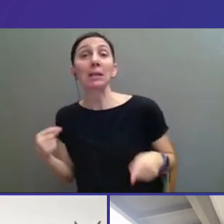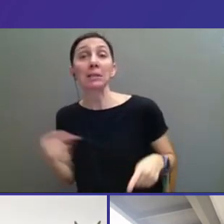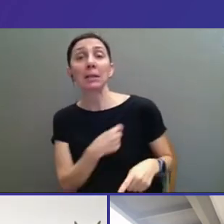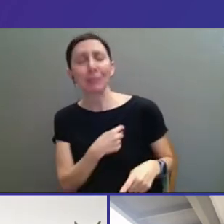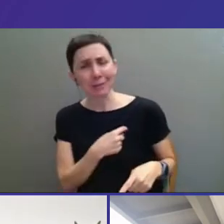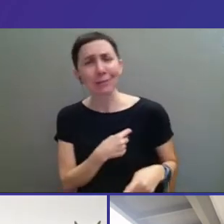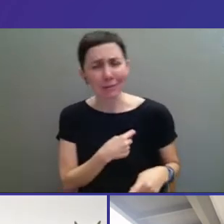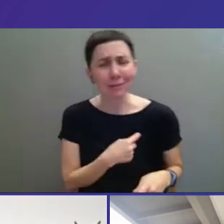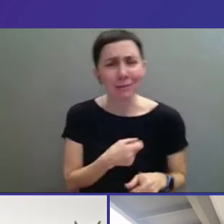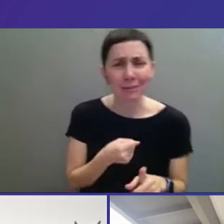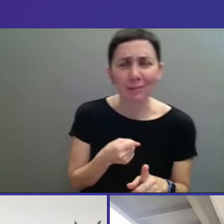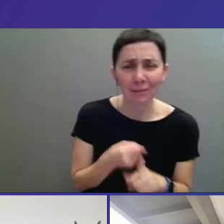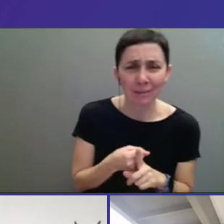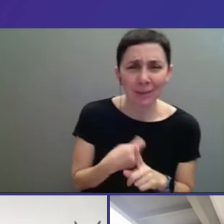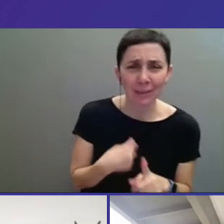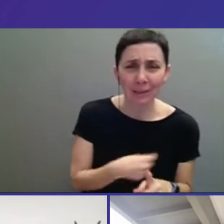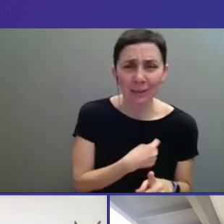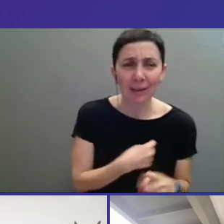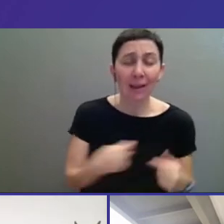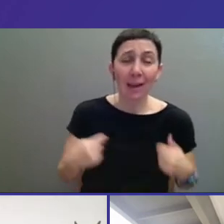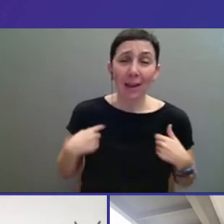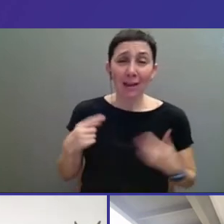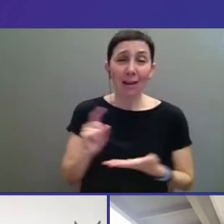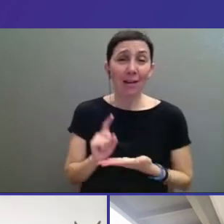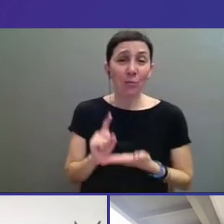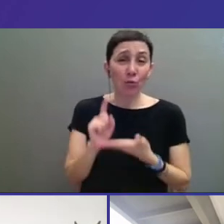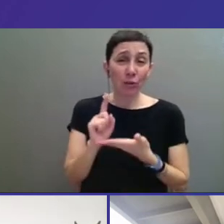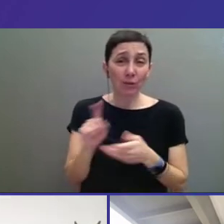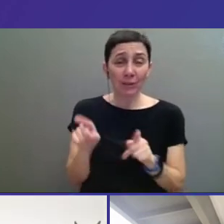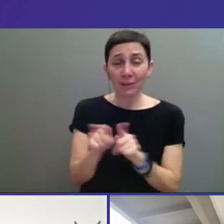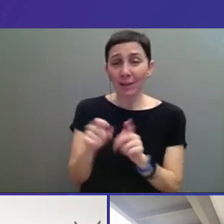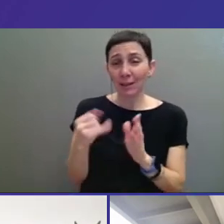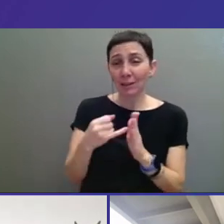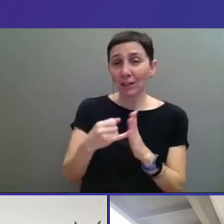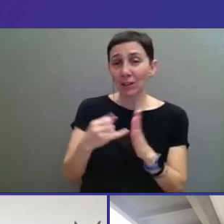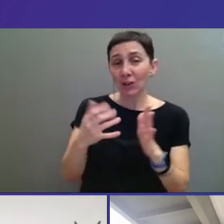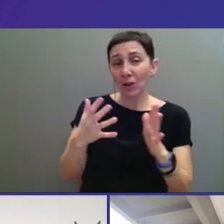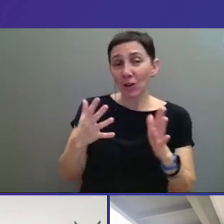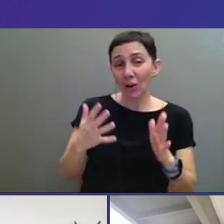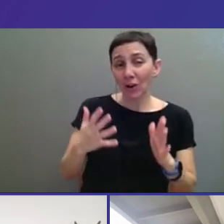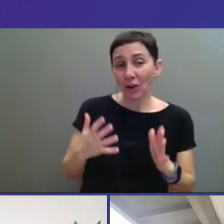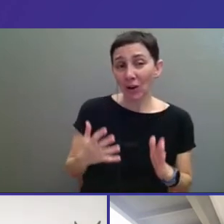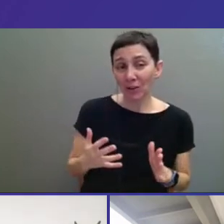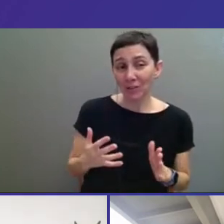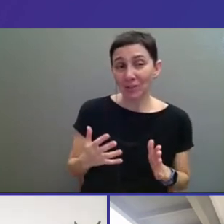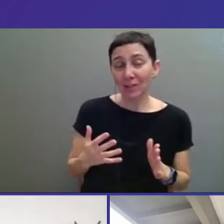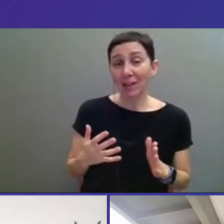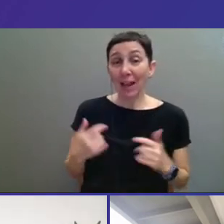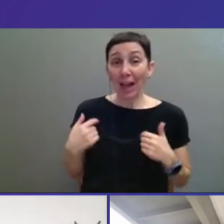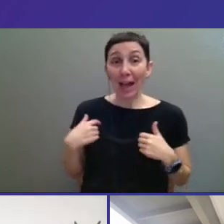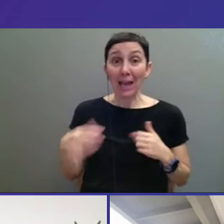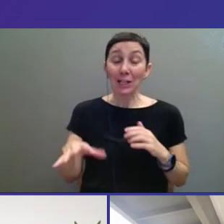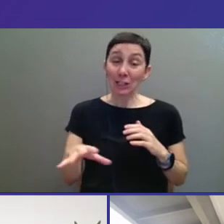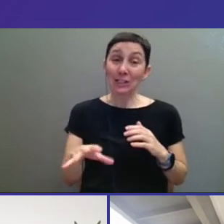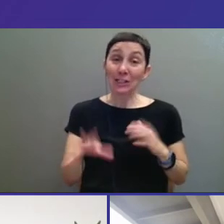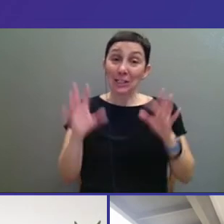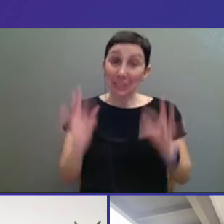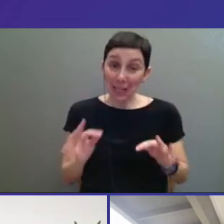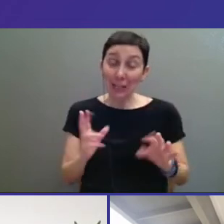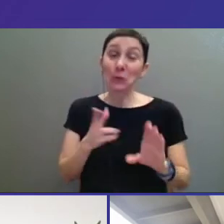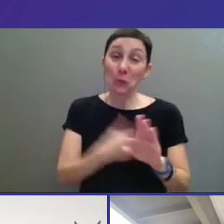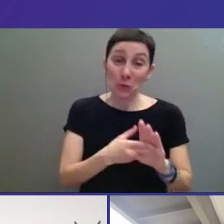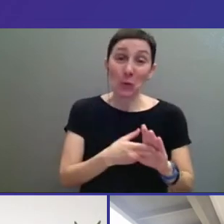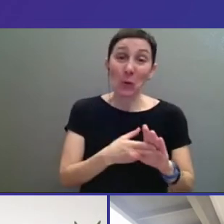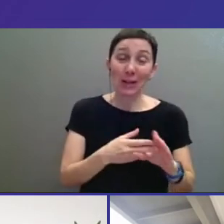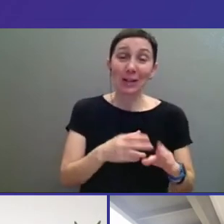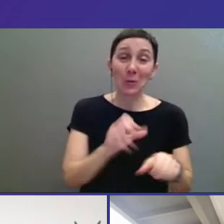how I am so privileged as an artist, getting myself into this problem. But there are people who live in the communities I